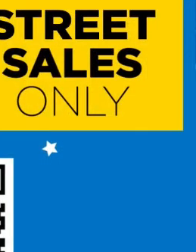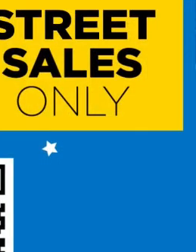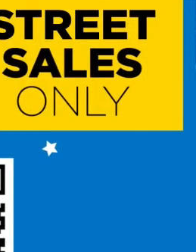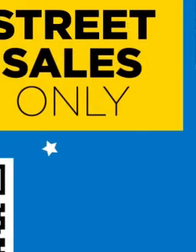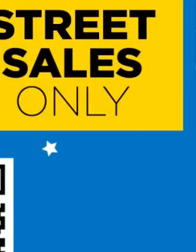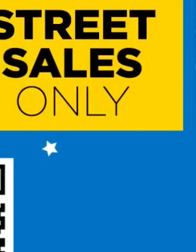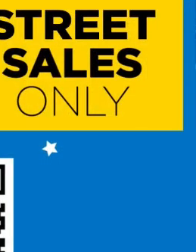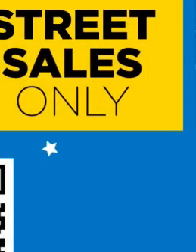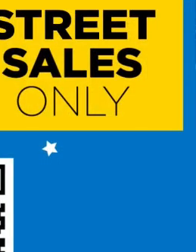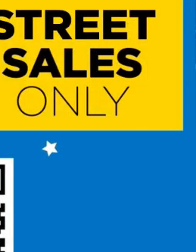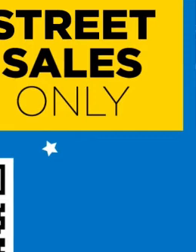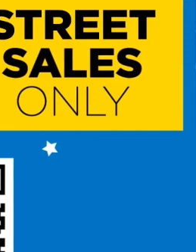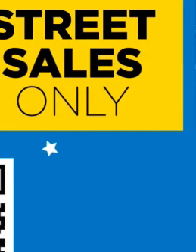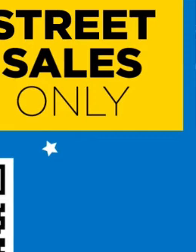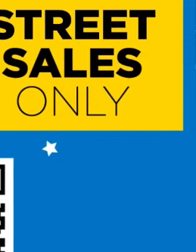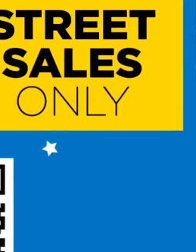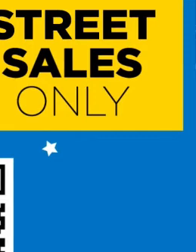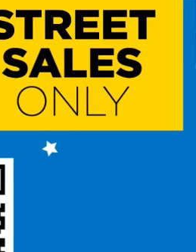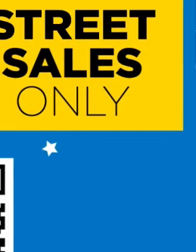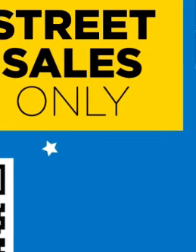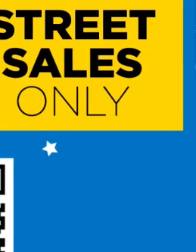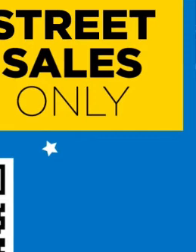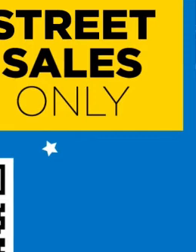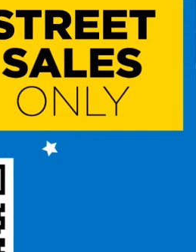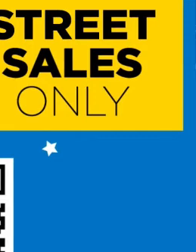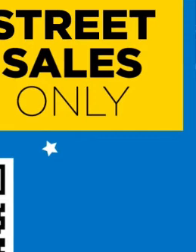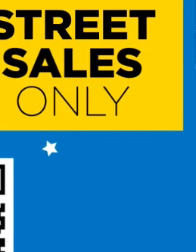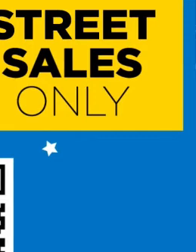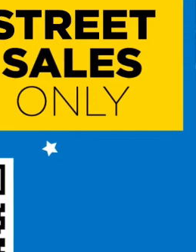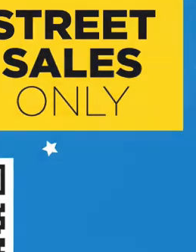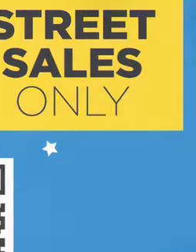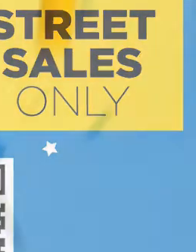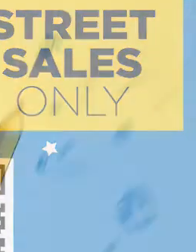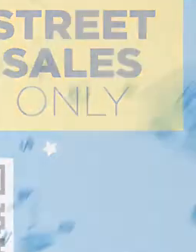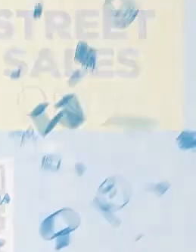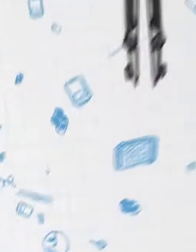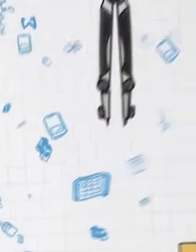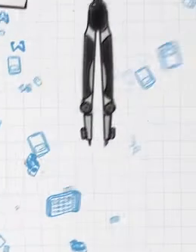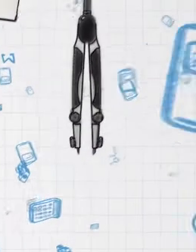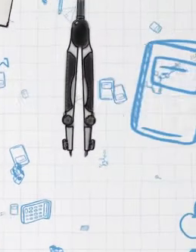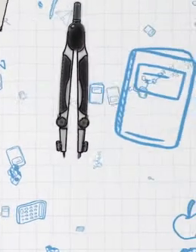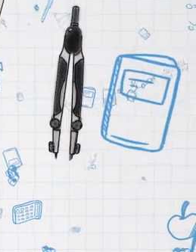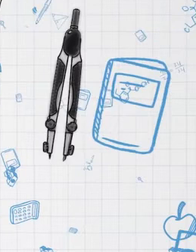Kids, to watch your daily lesson and other fun activities with Zoe and Zoshi.